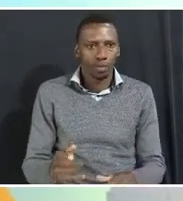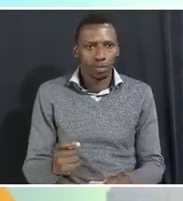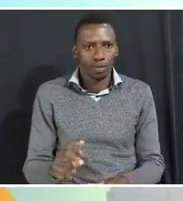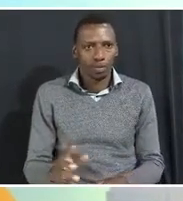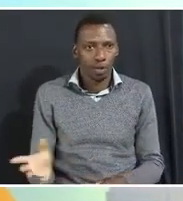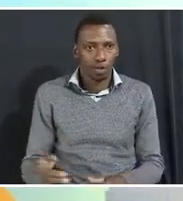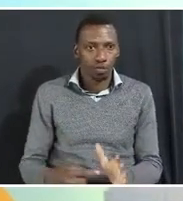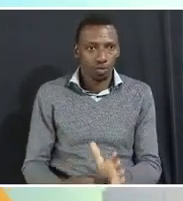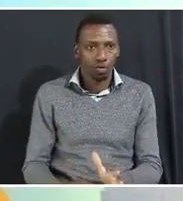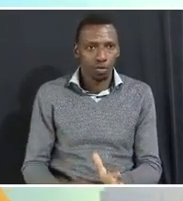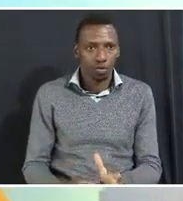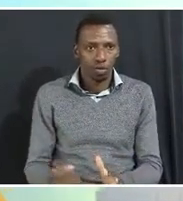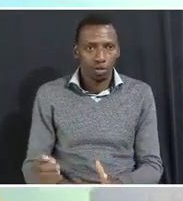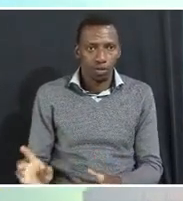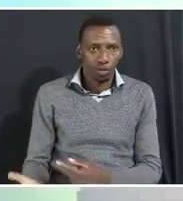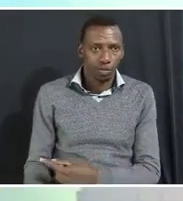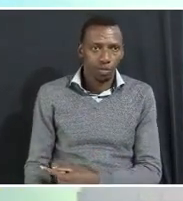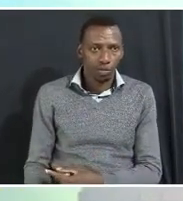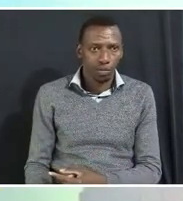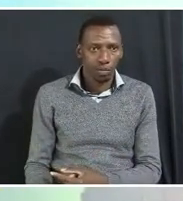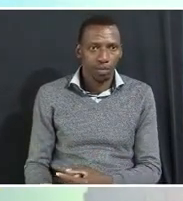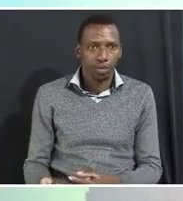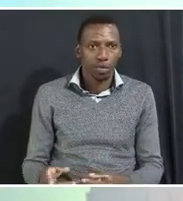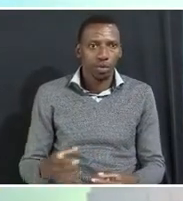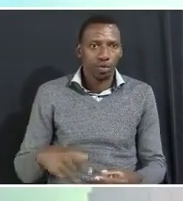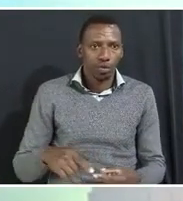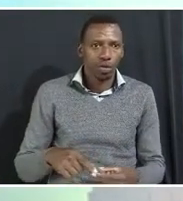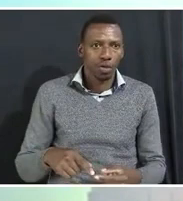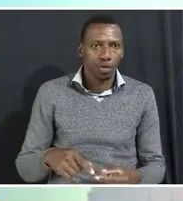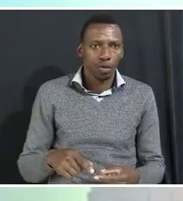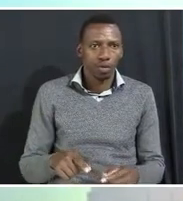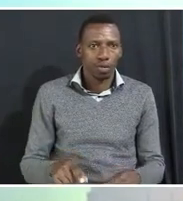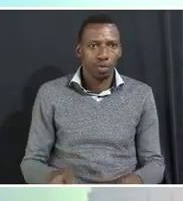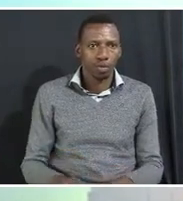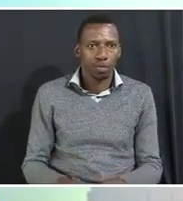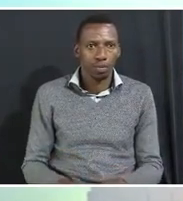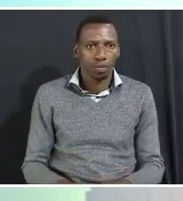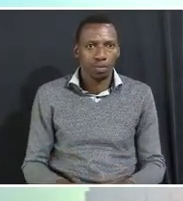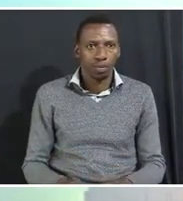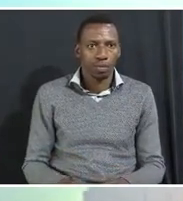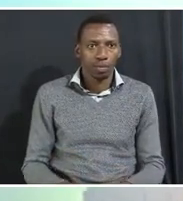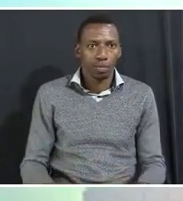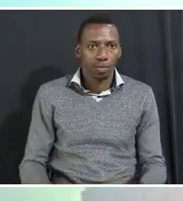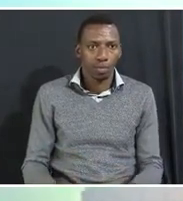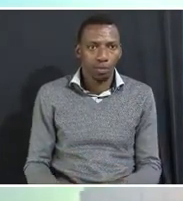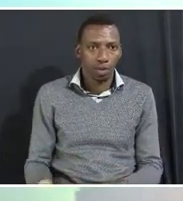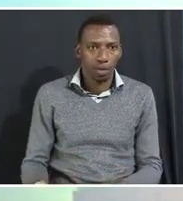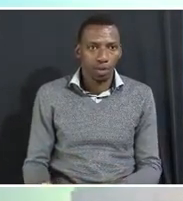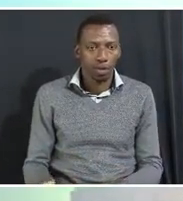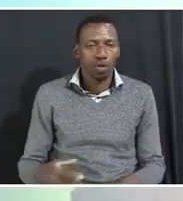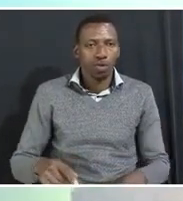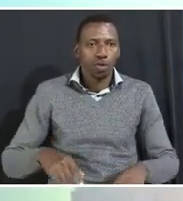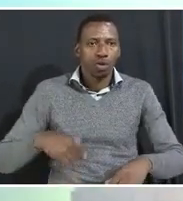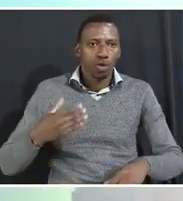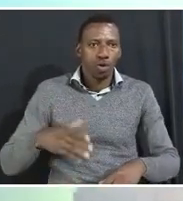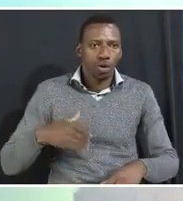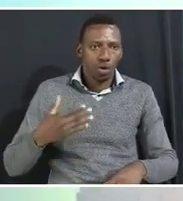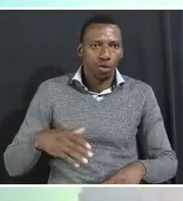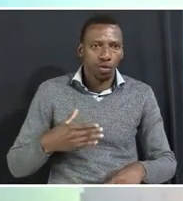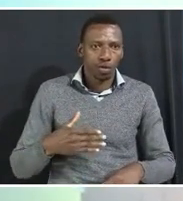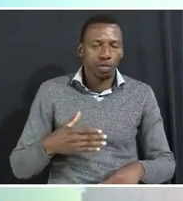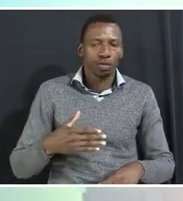I'm usually encouraged by the words that Jesus spoke to Mary, that, you